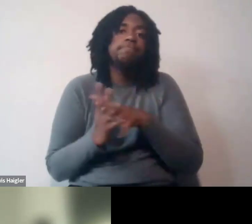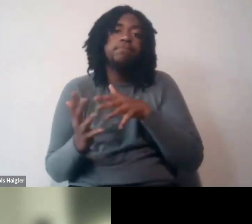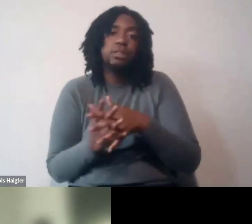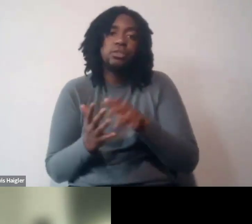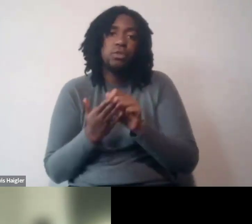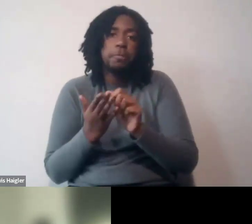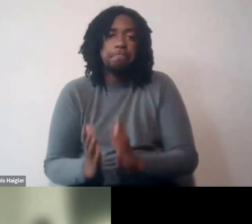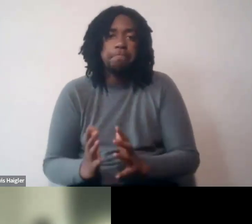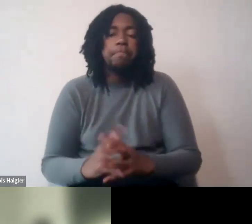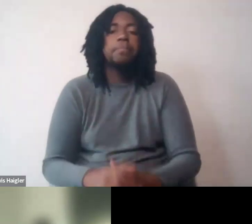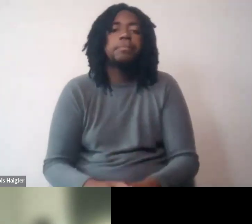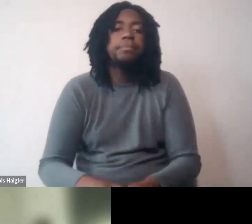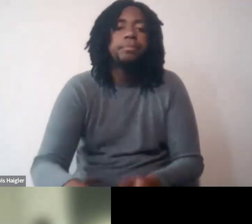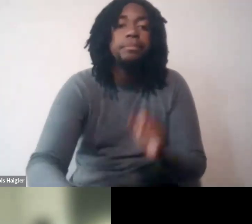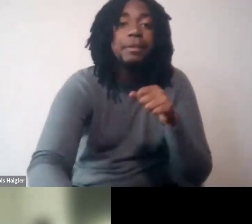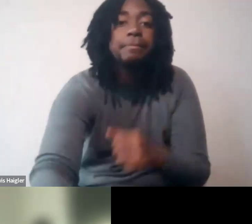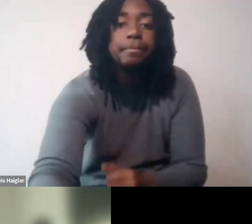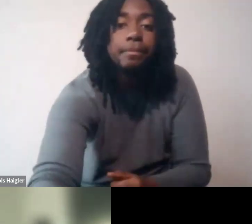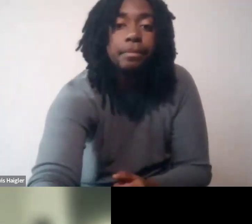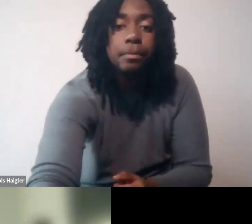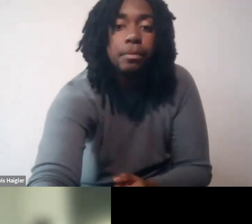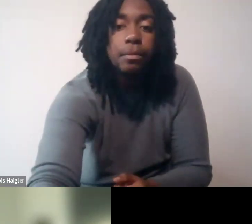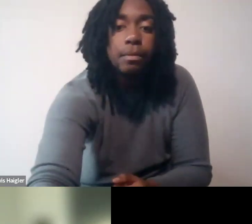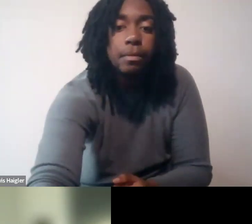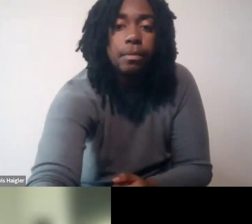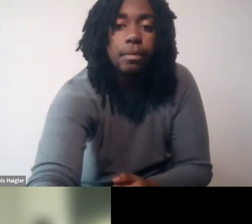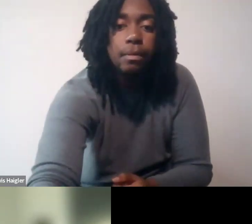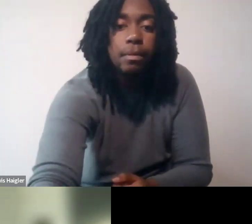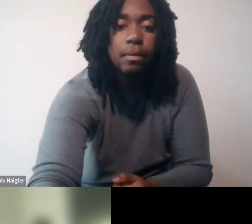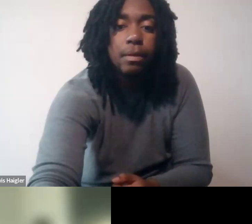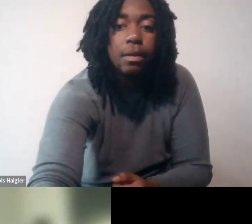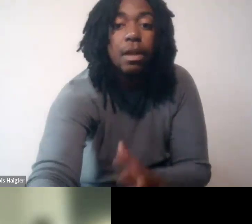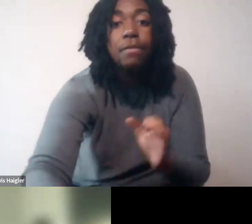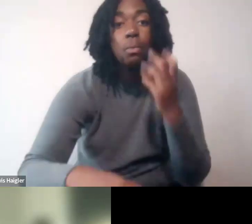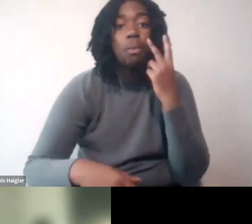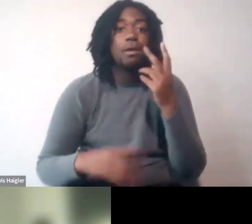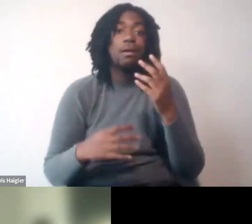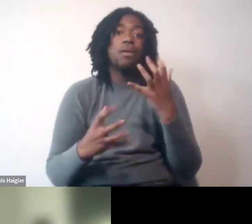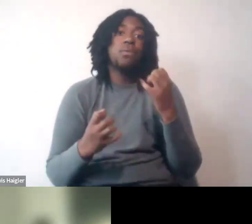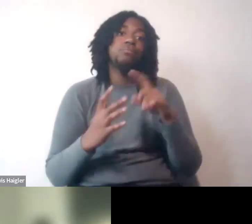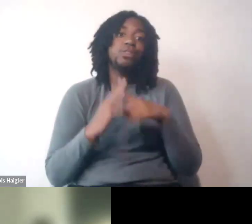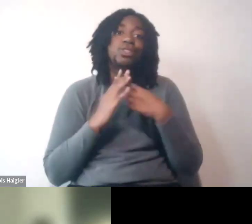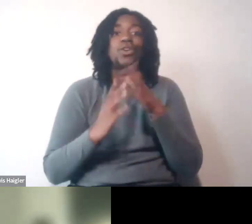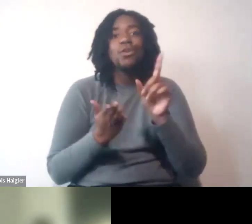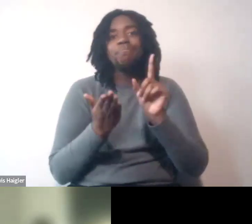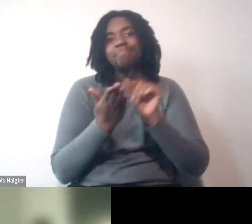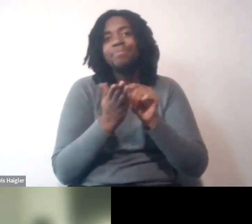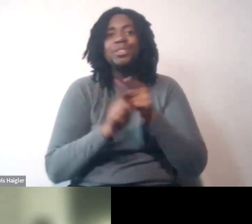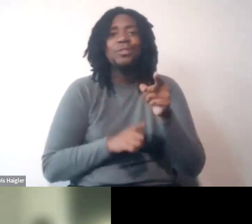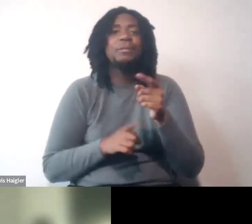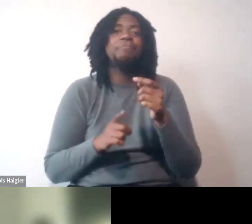authors. So yeah, if you want to kickstart your publishing career too, you know what's good already.